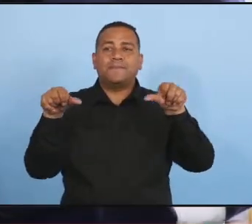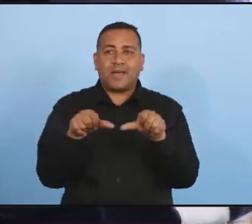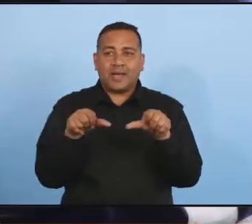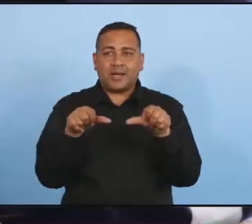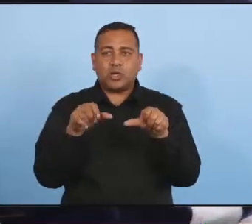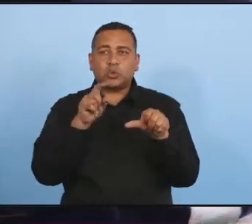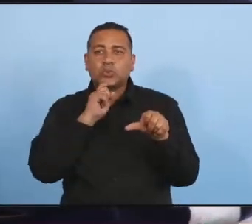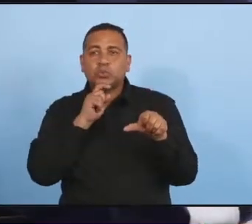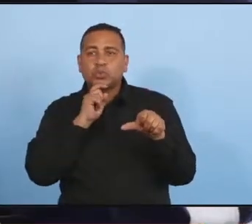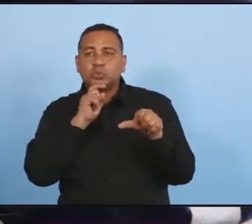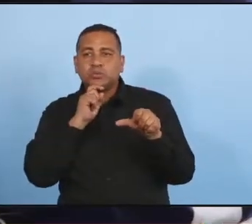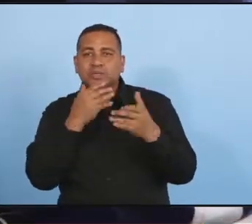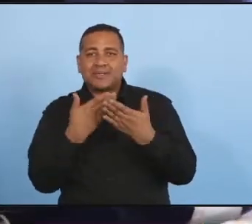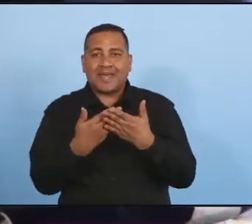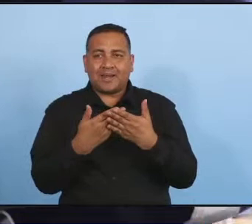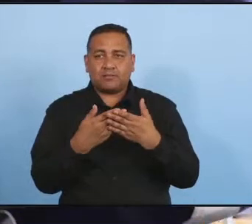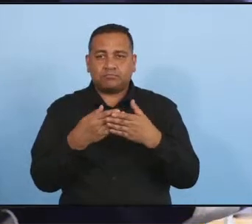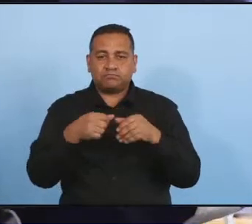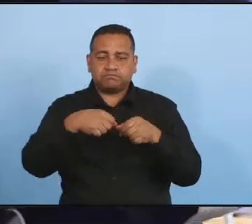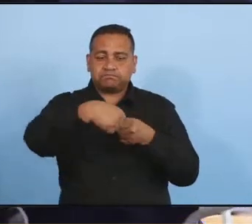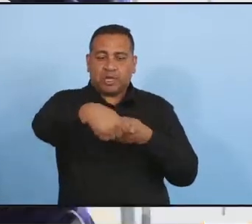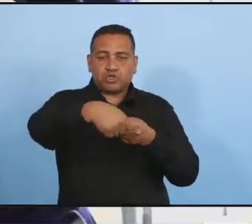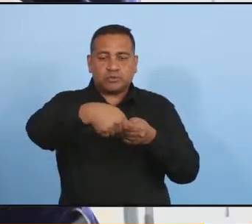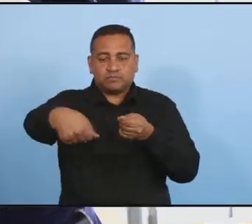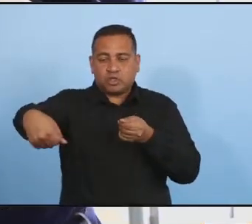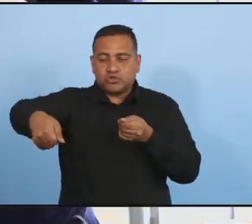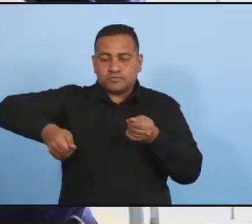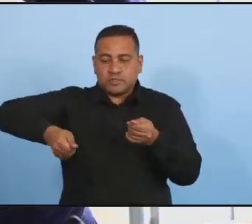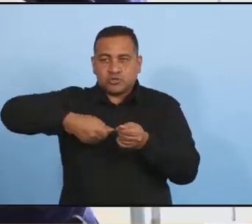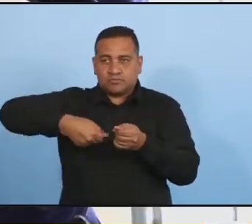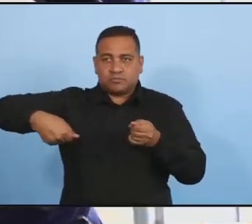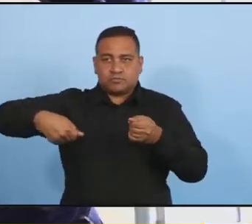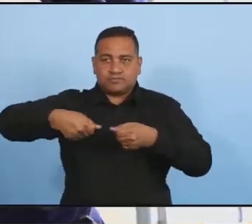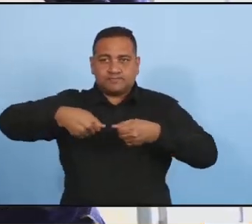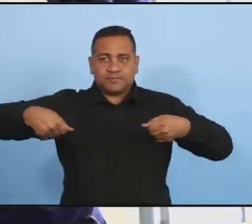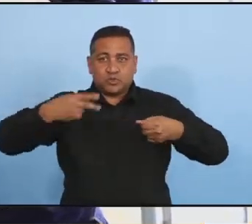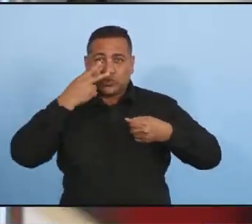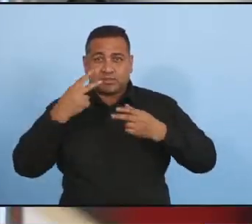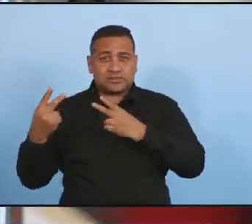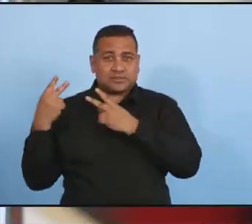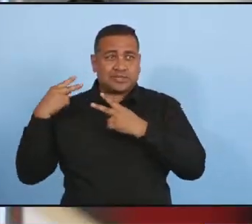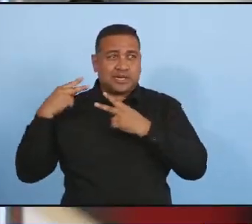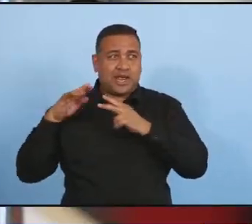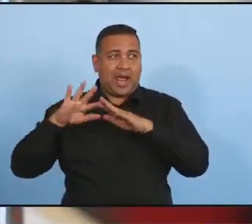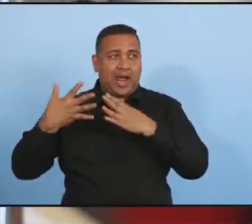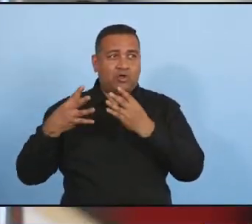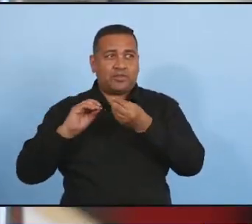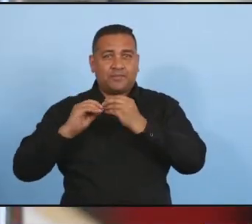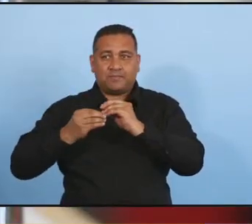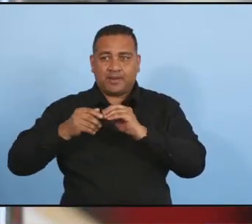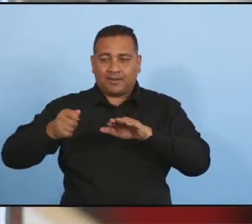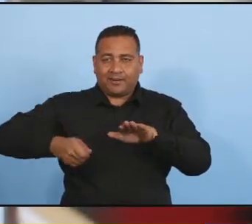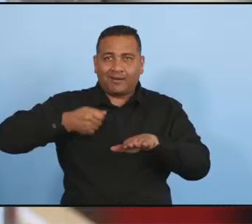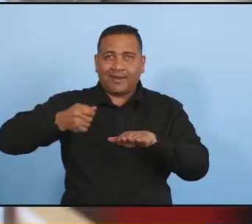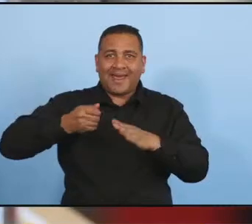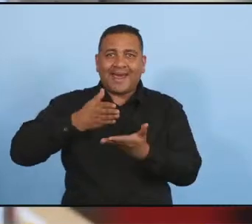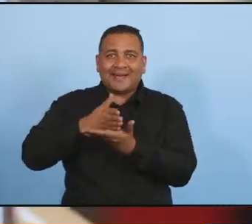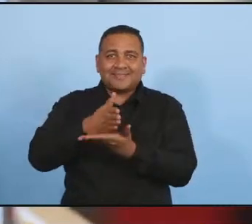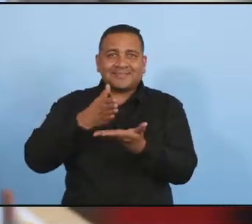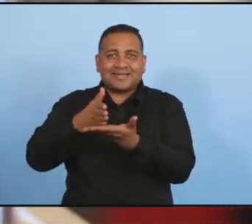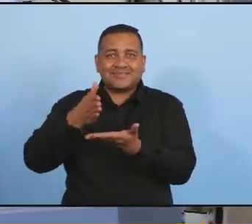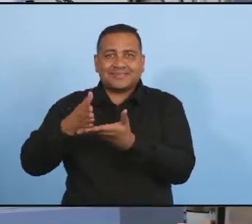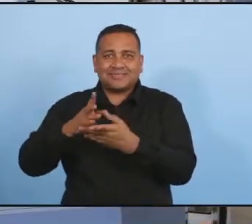good measurement onto it. Like currently they are busy there with the dividing head. Now onto the dividing head, he can do